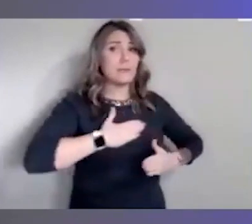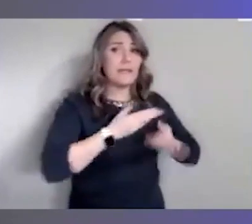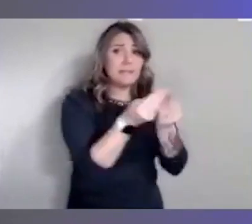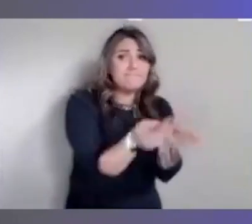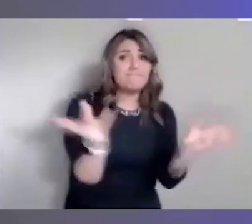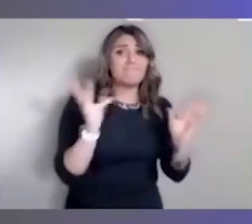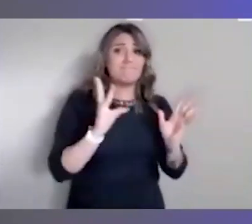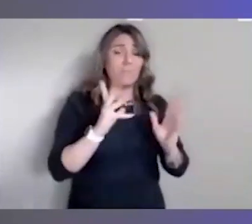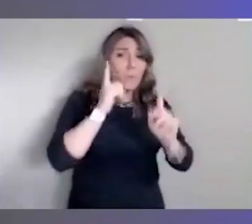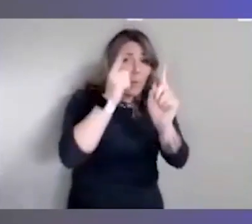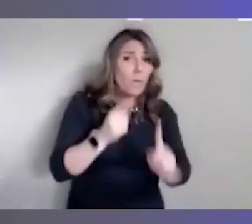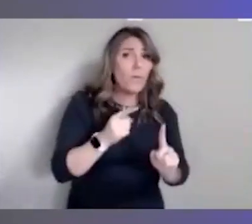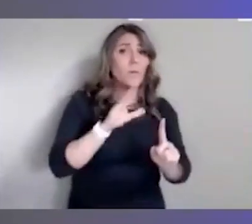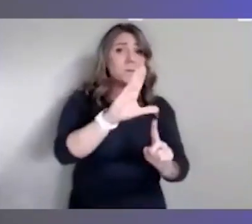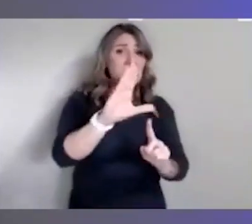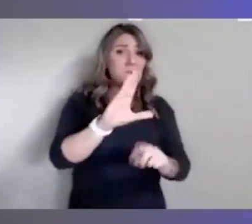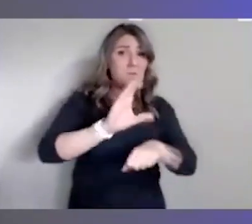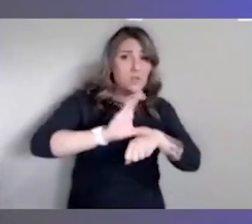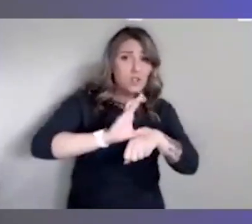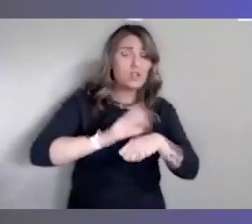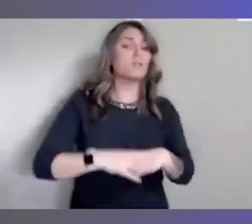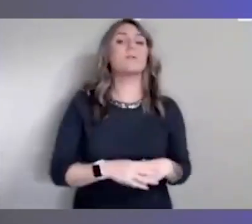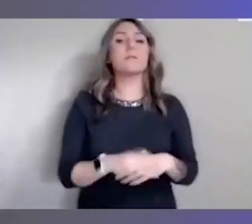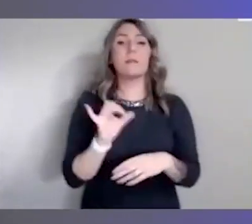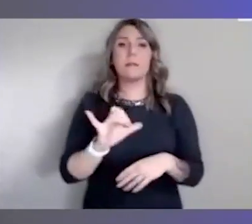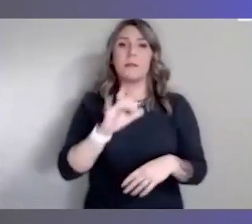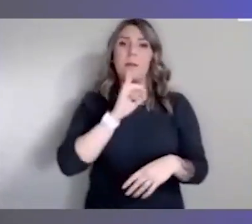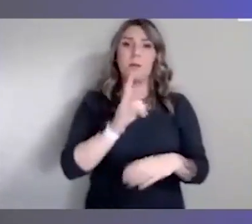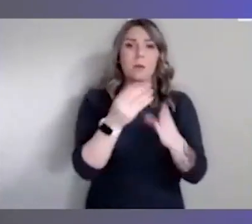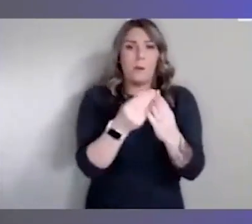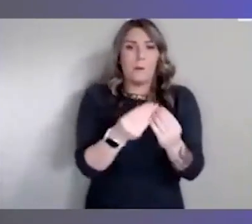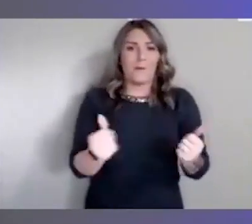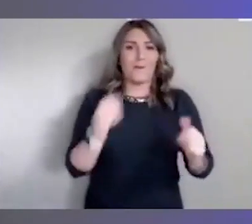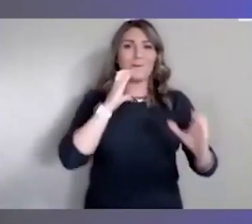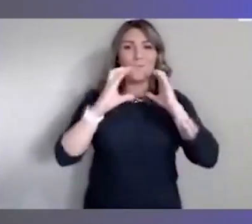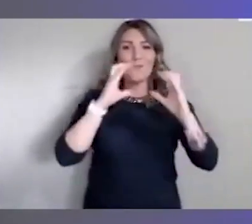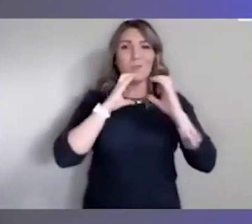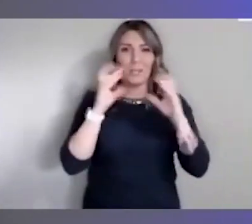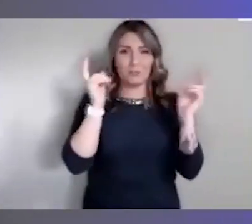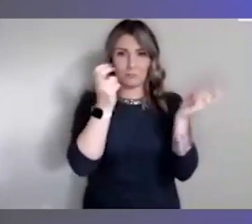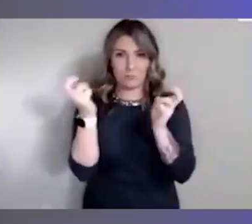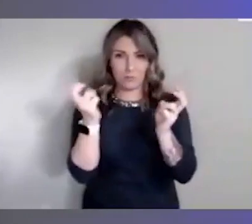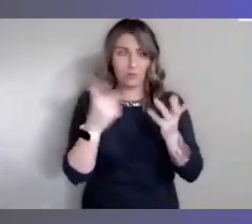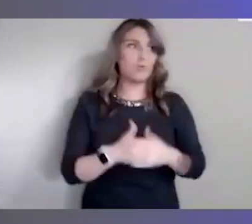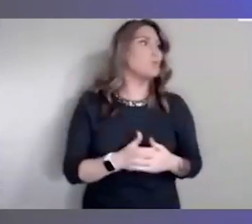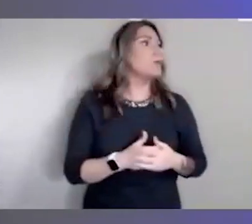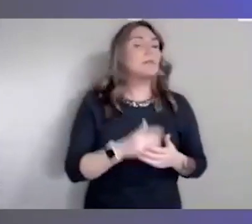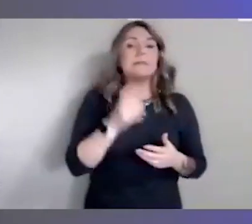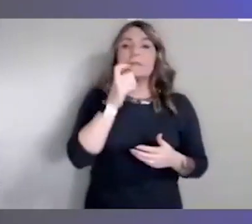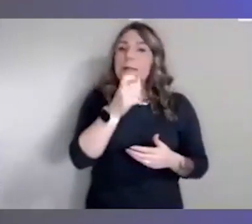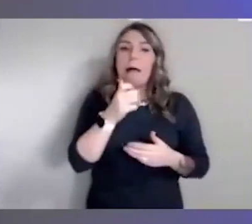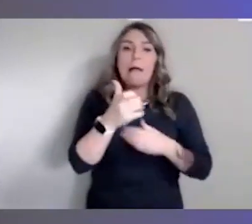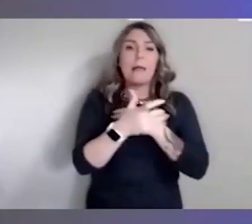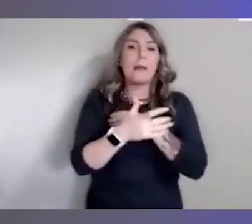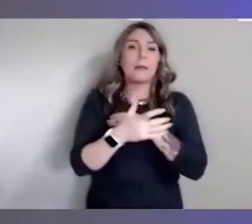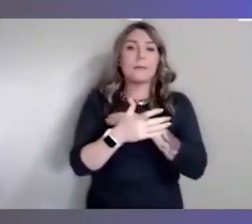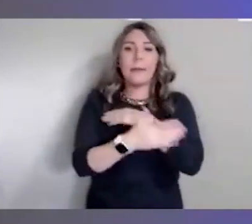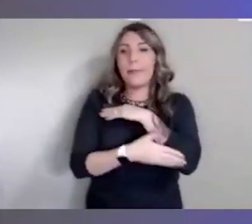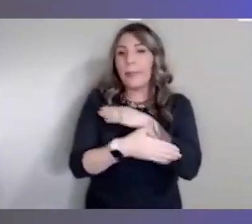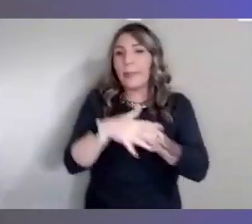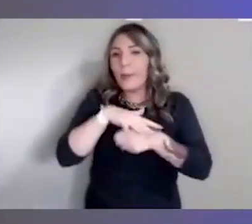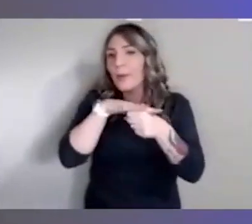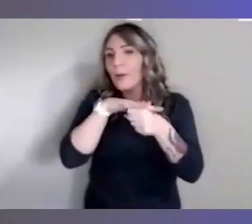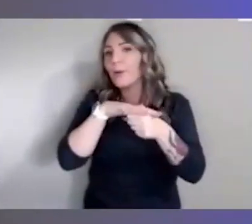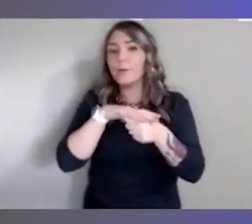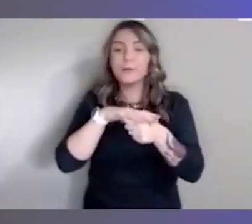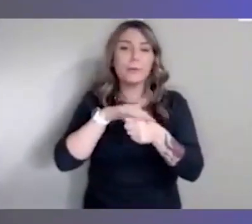congregations. That really solved a lot of communication problems, because we don't have a local newspaper that's fairly, day to